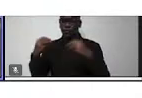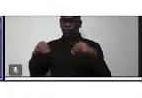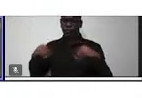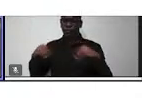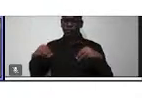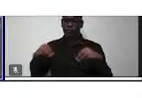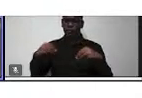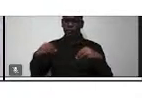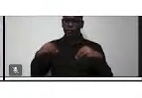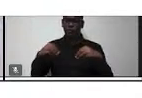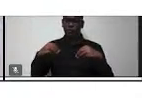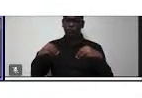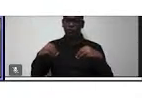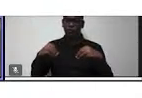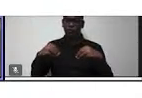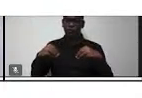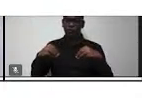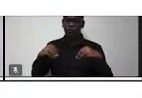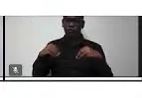were even more,